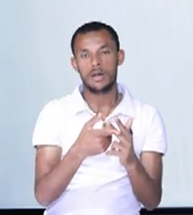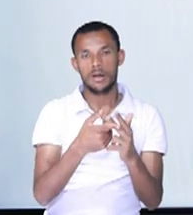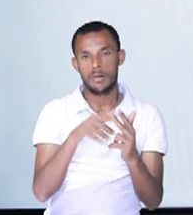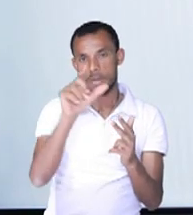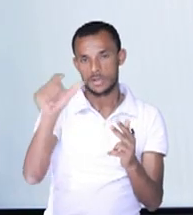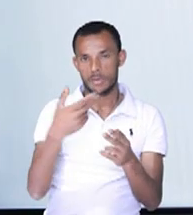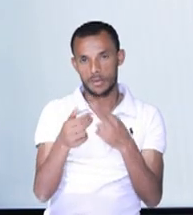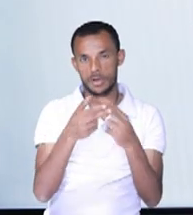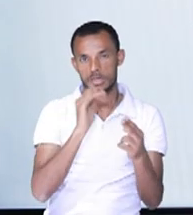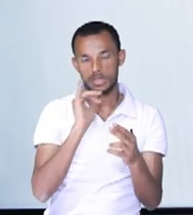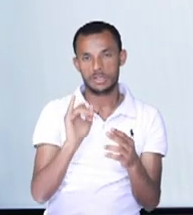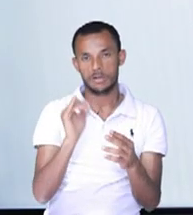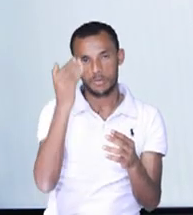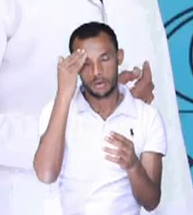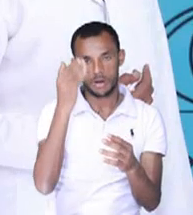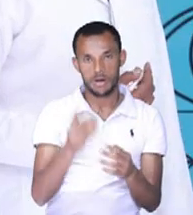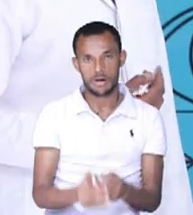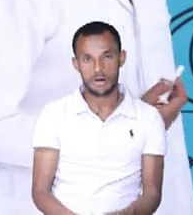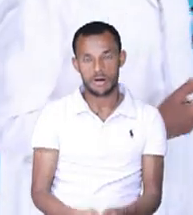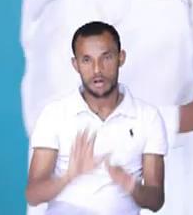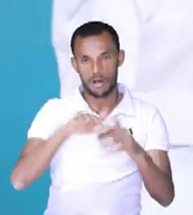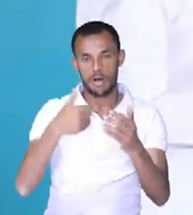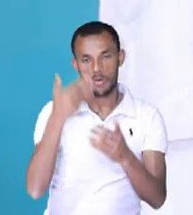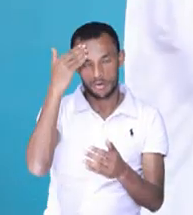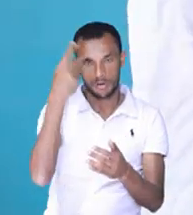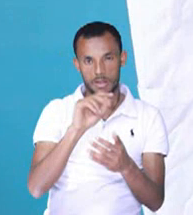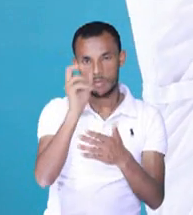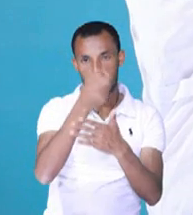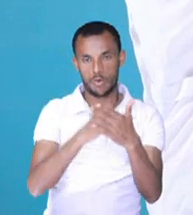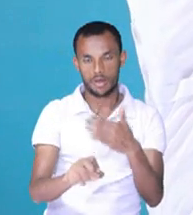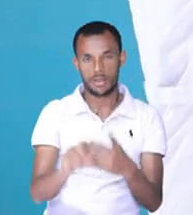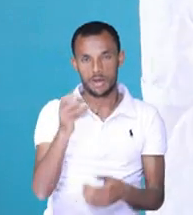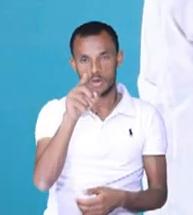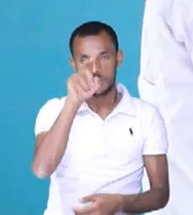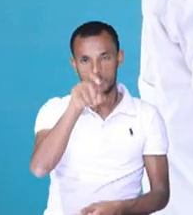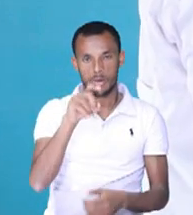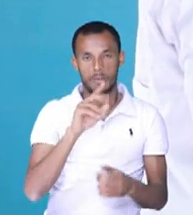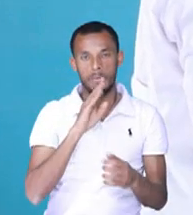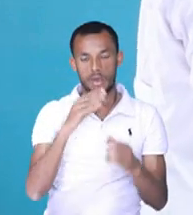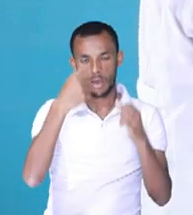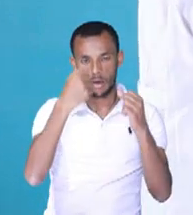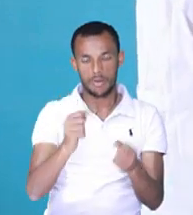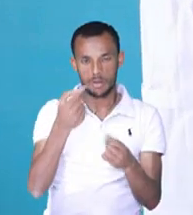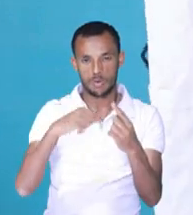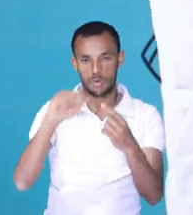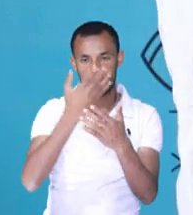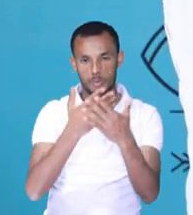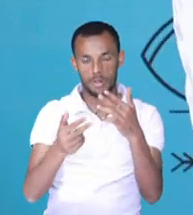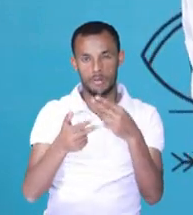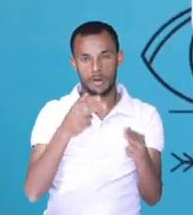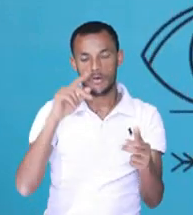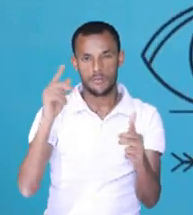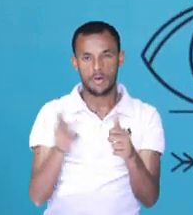So multiplication is defined. How do you find the product? You should be able to multiply